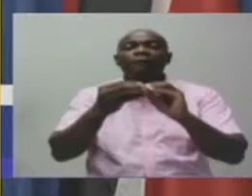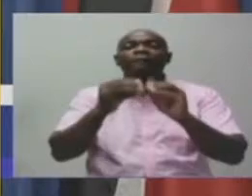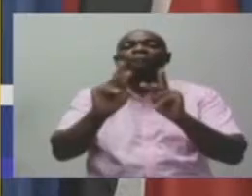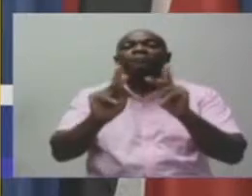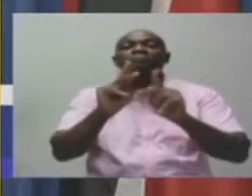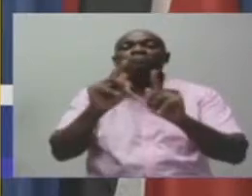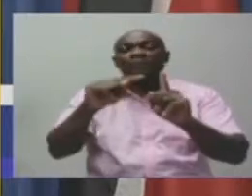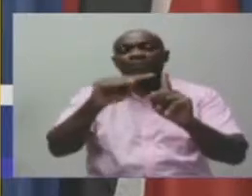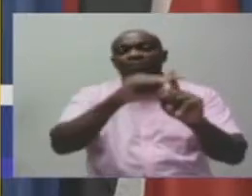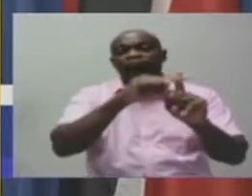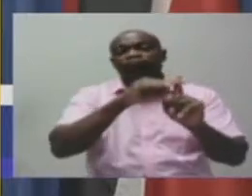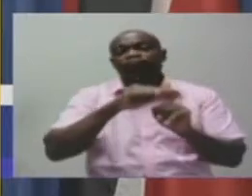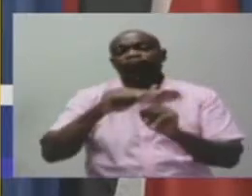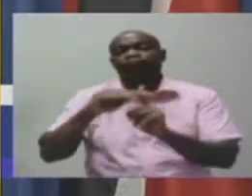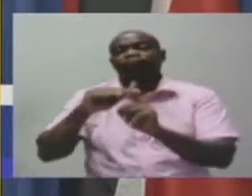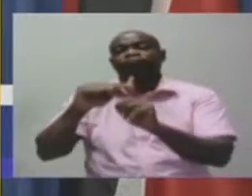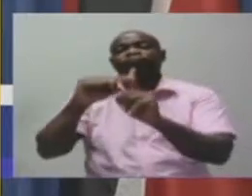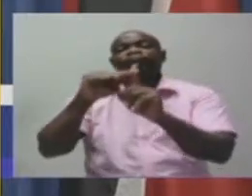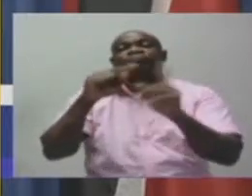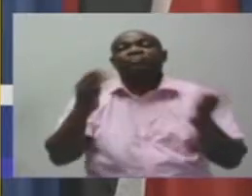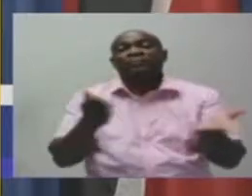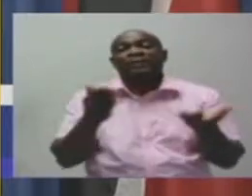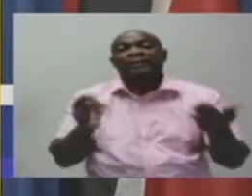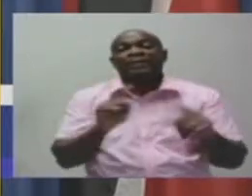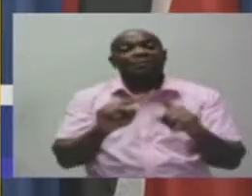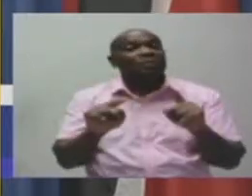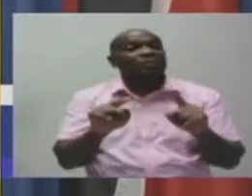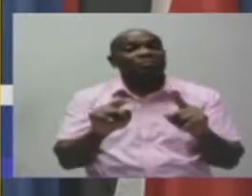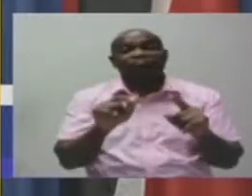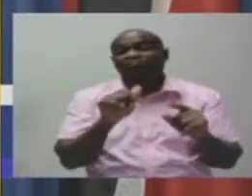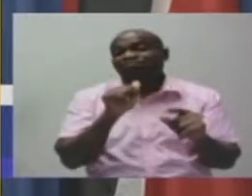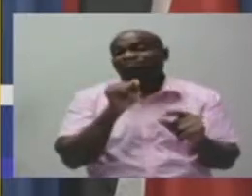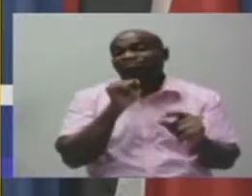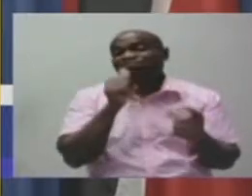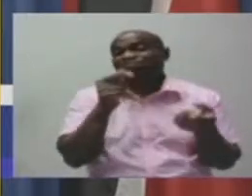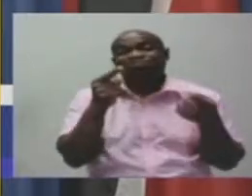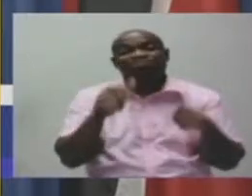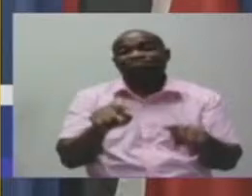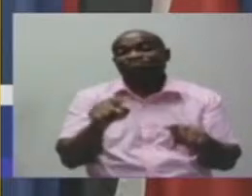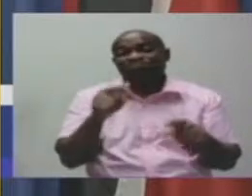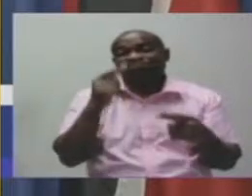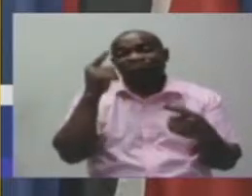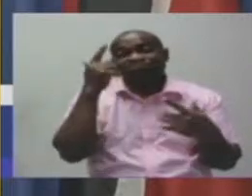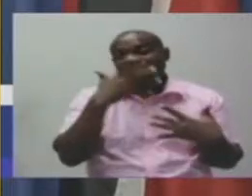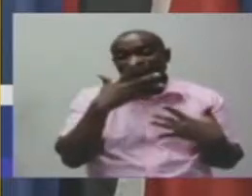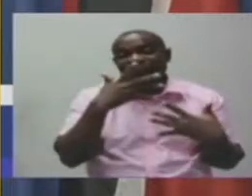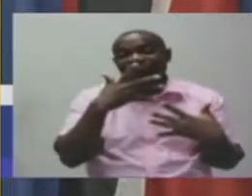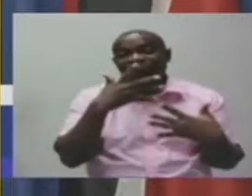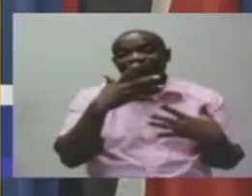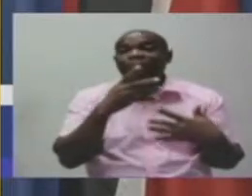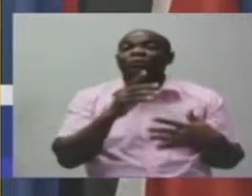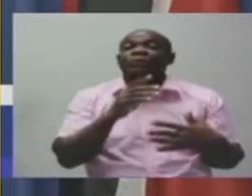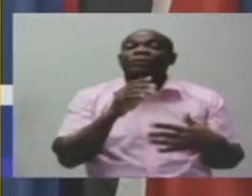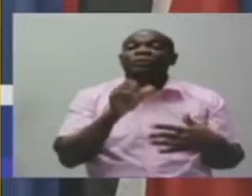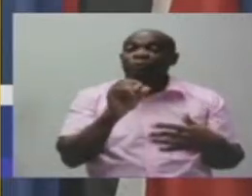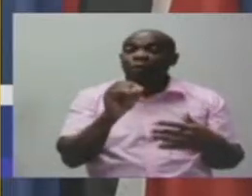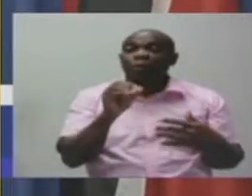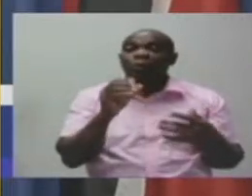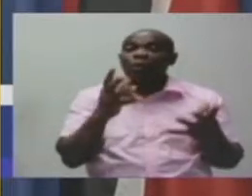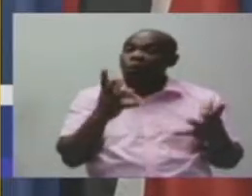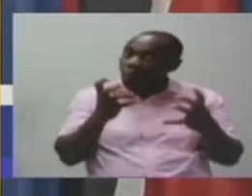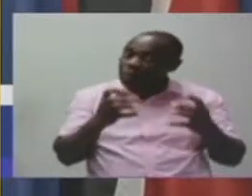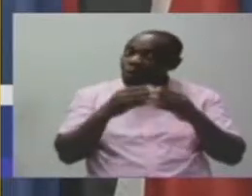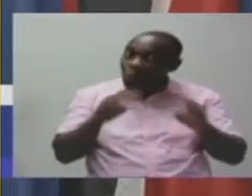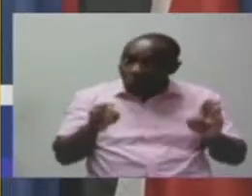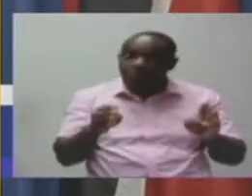in the population. Unfortunately, that has not happened. So, much as we would like to open the beaches now for all the good